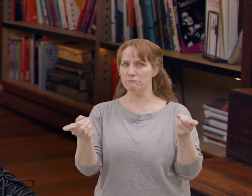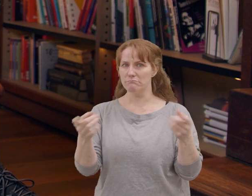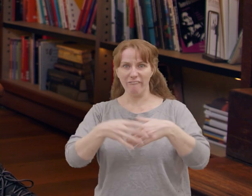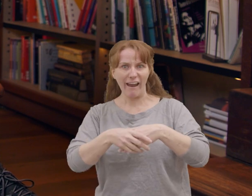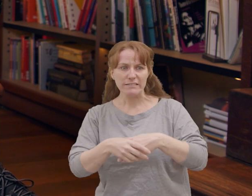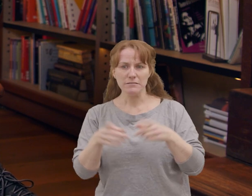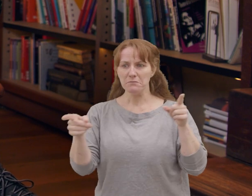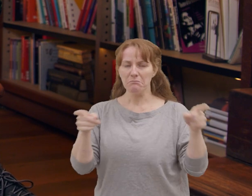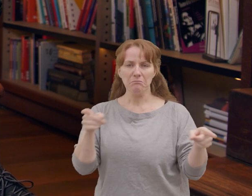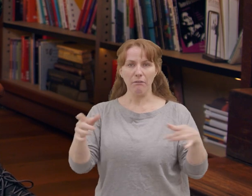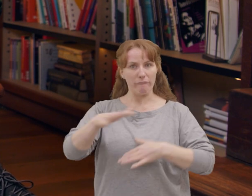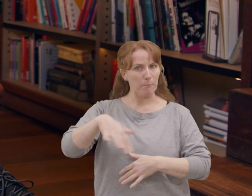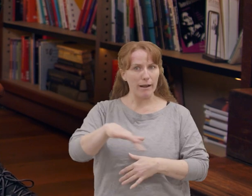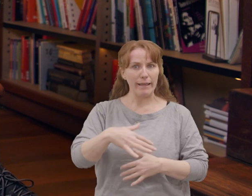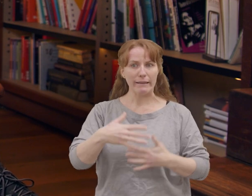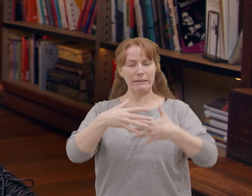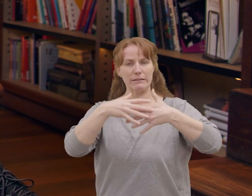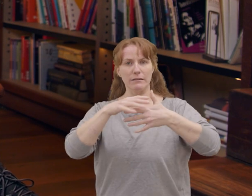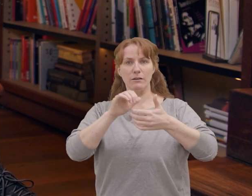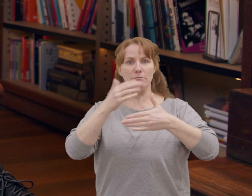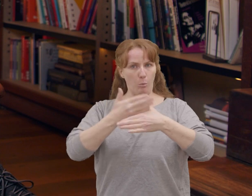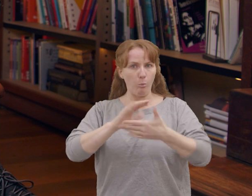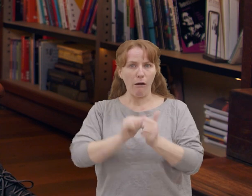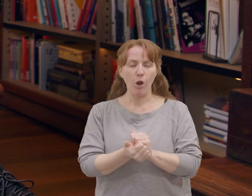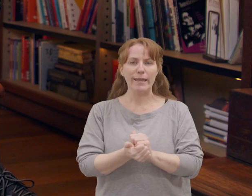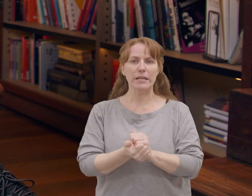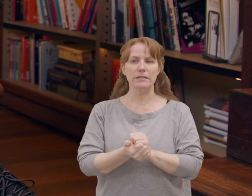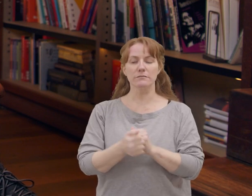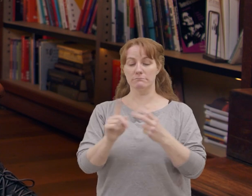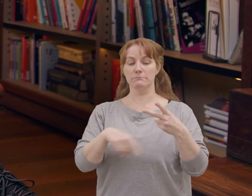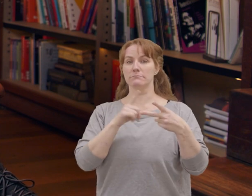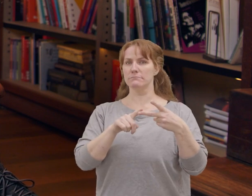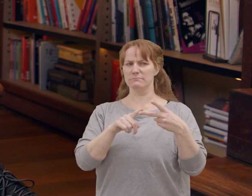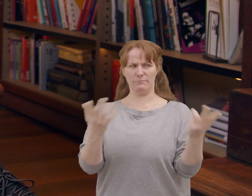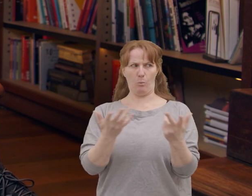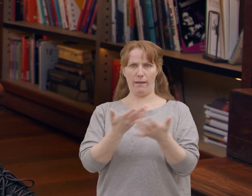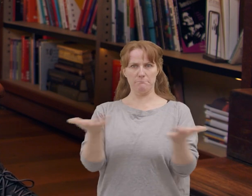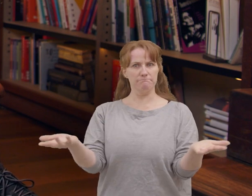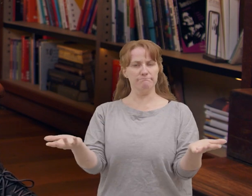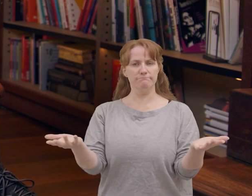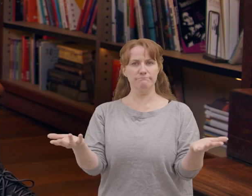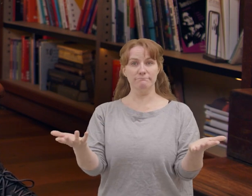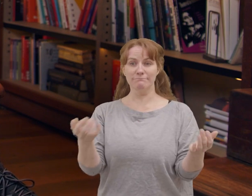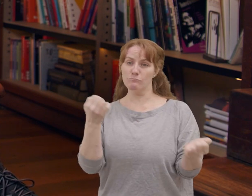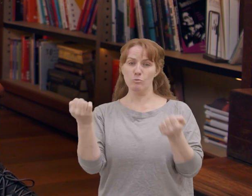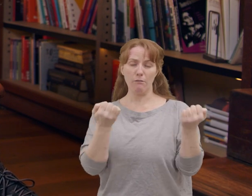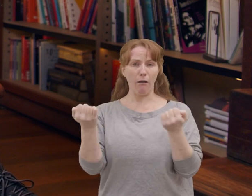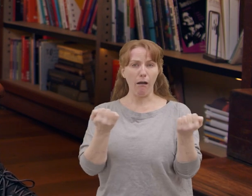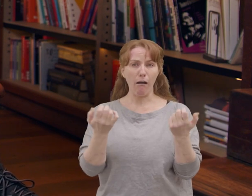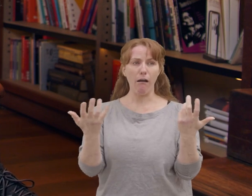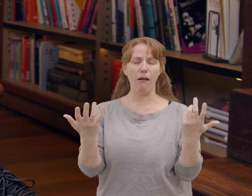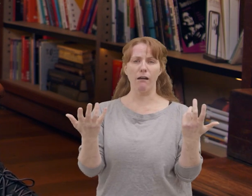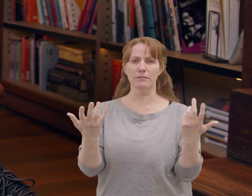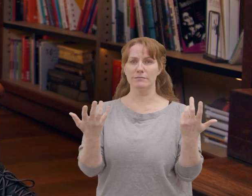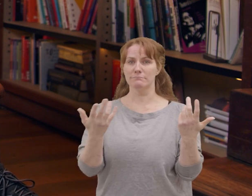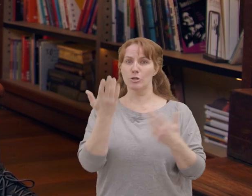relationship? Are they friends, family, colleagues? 2, where are they? Is it a car